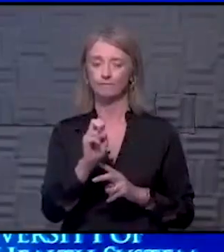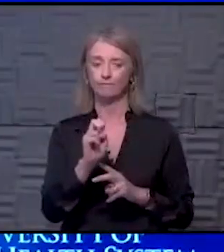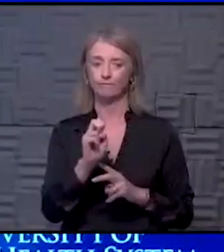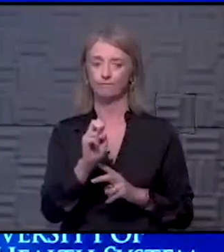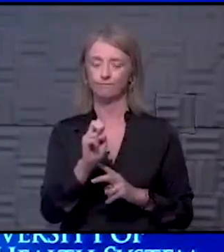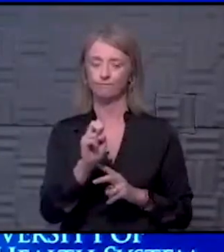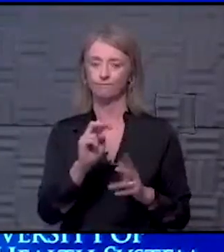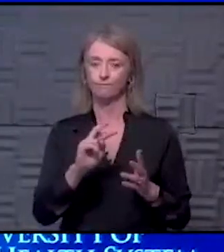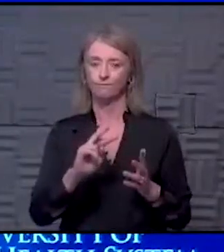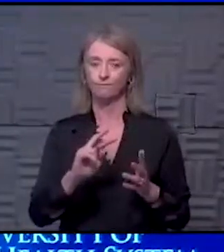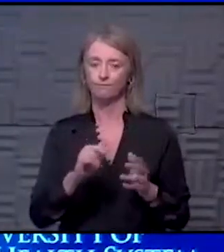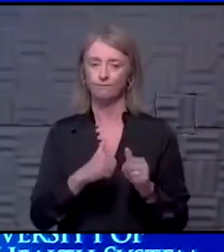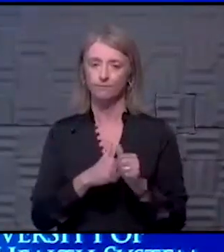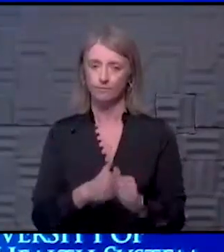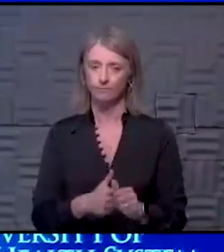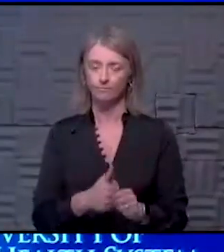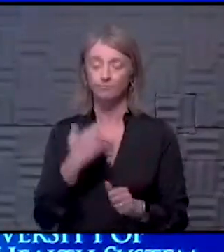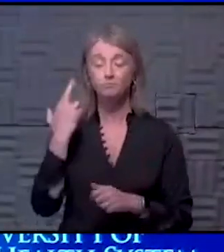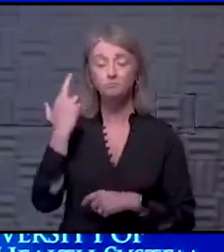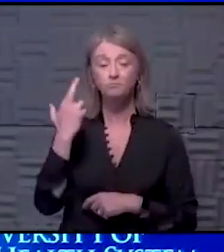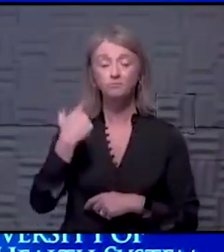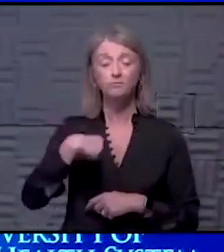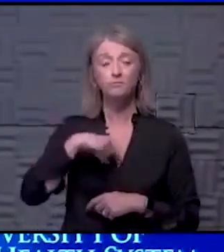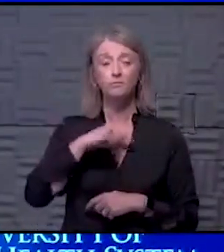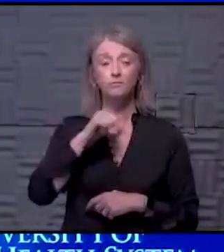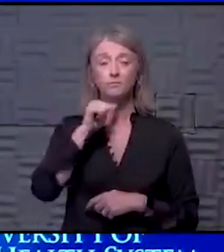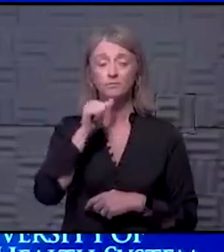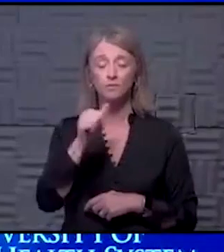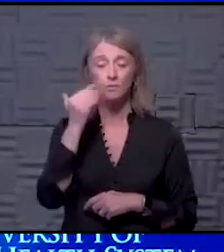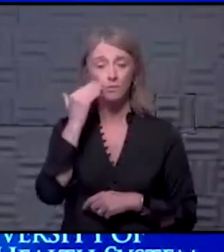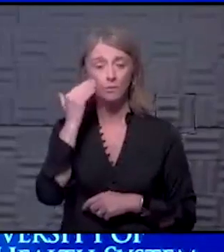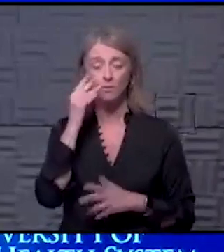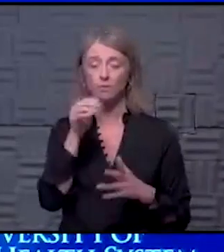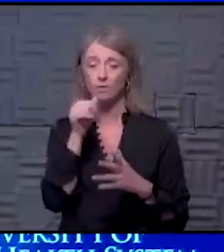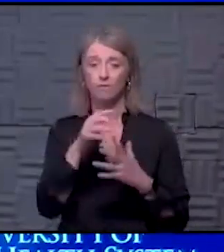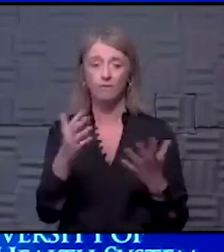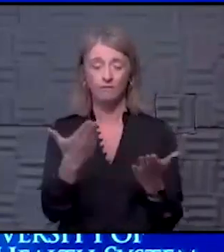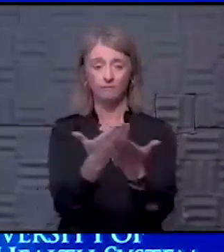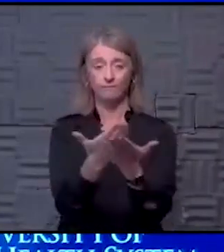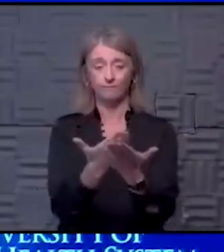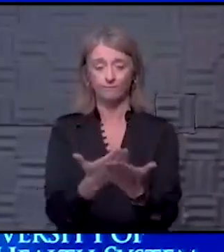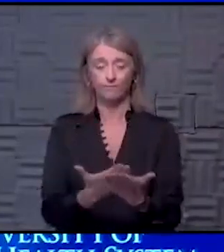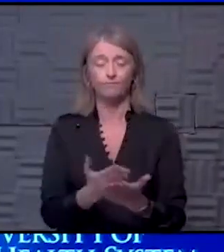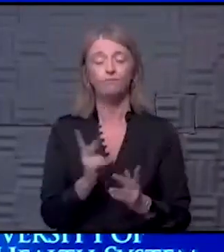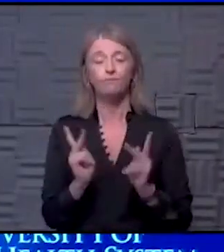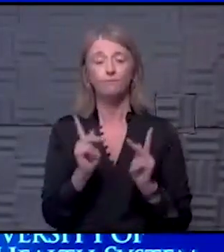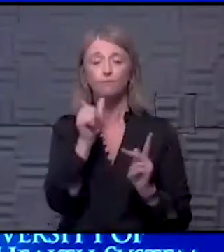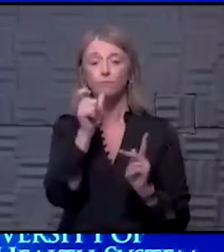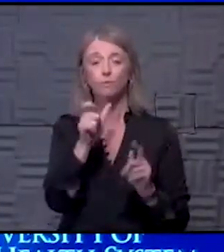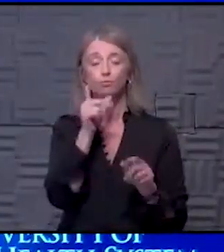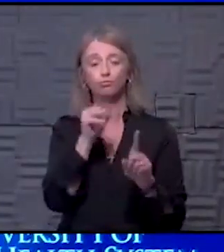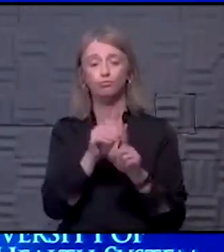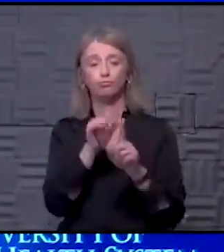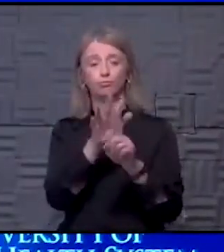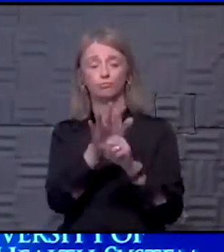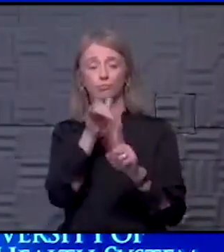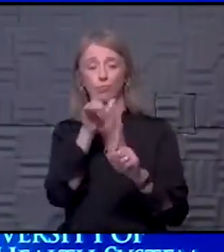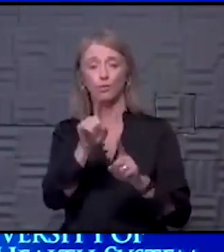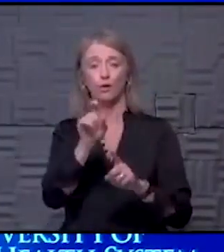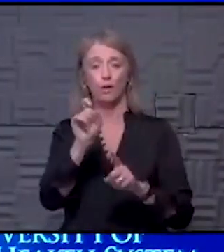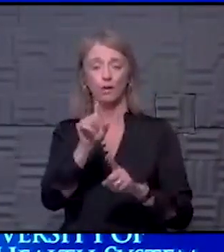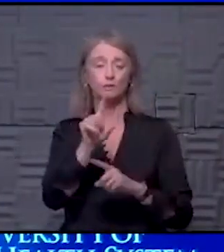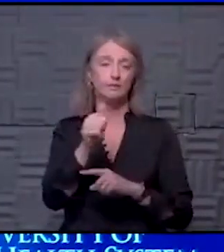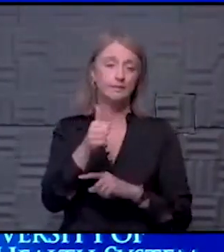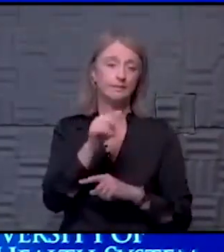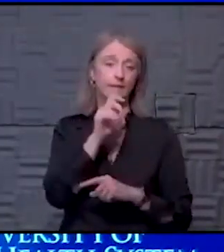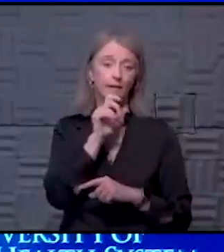for it, I think we all could explain, is that we still don't know. We don't have a lot of evidence for people who are exposed who are 110